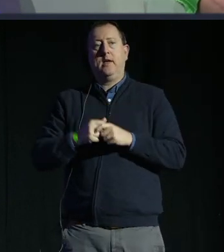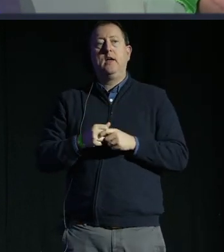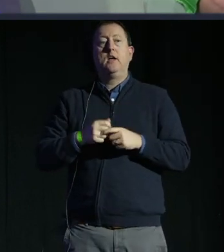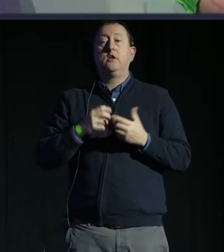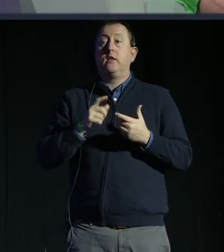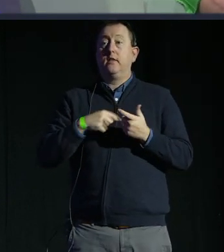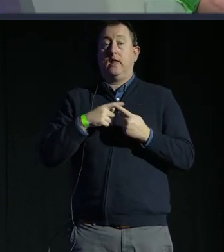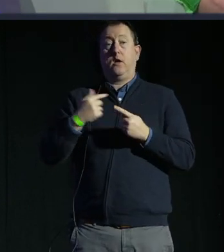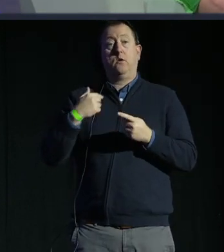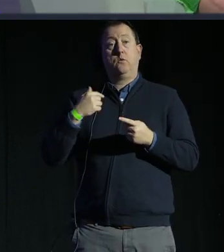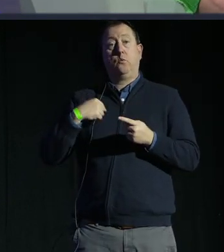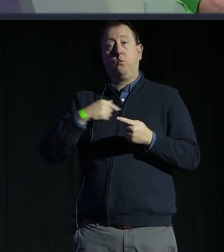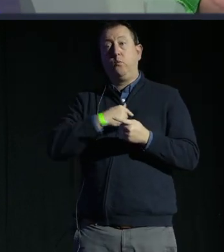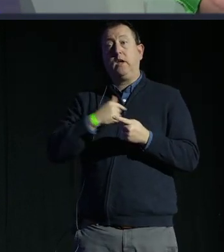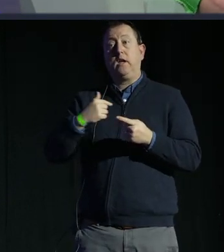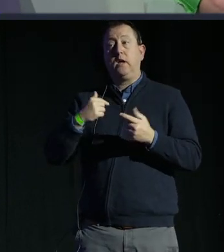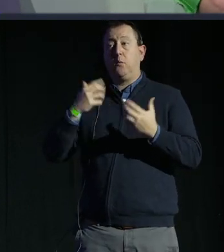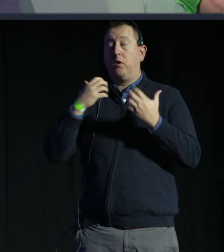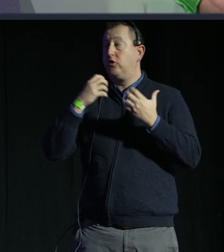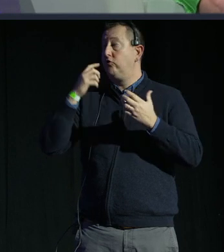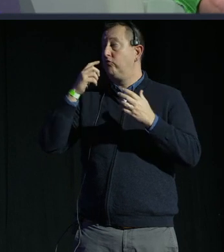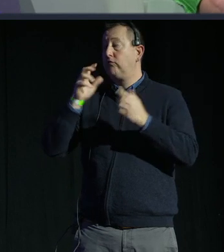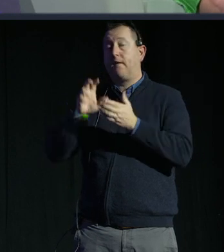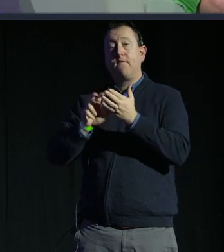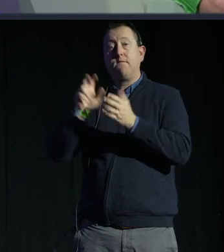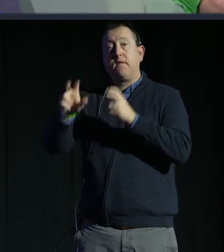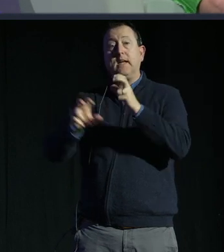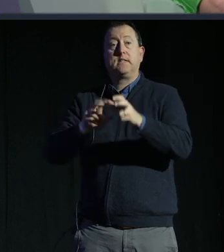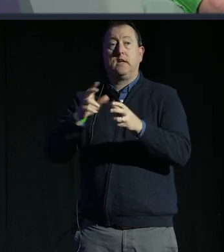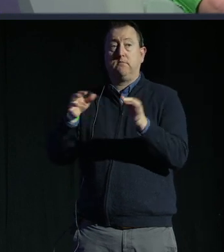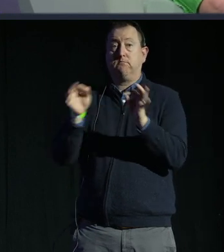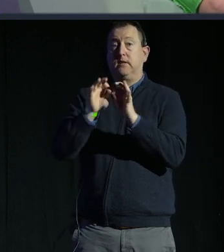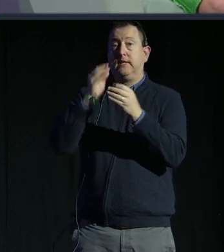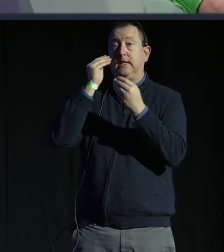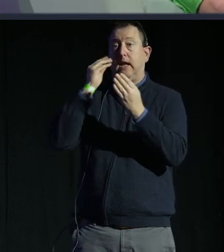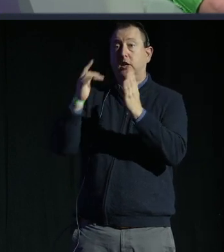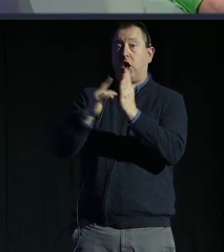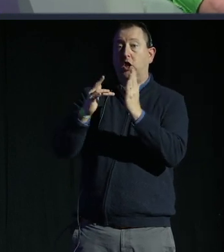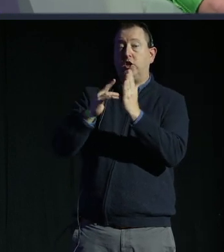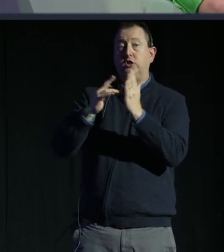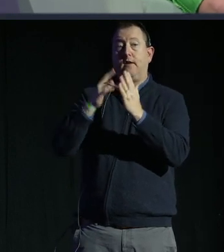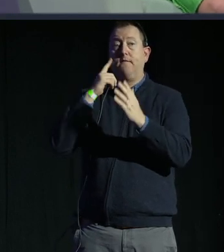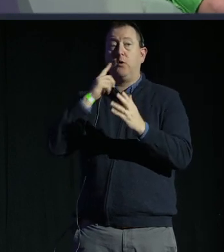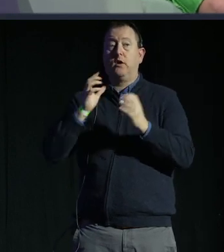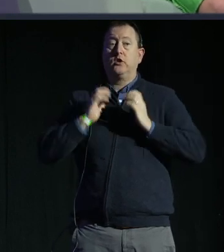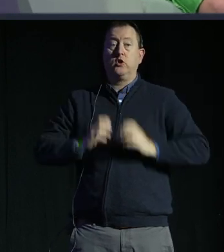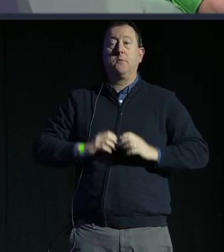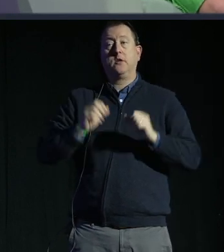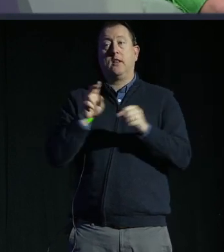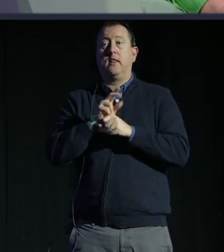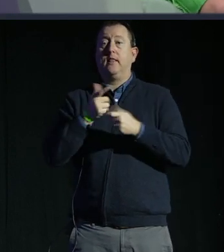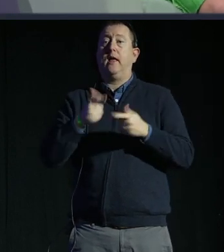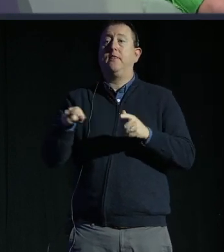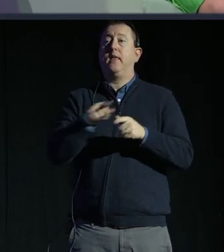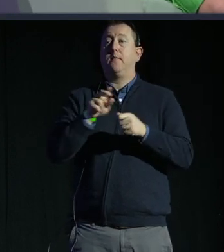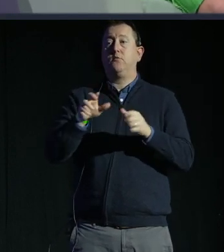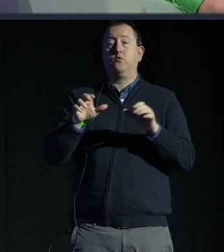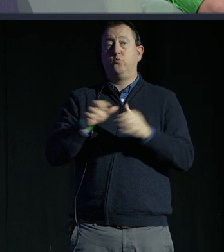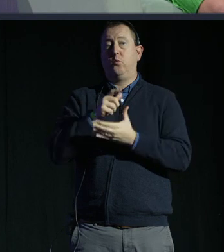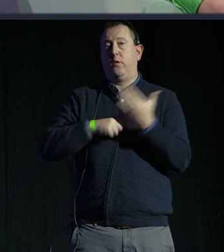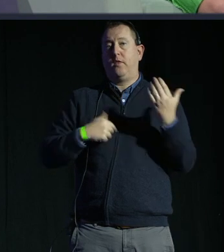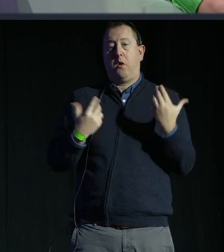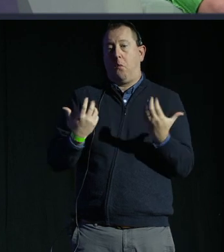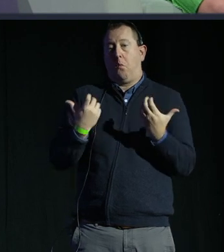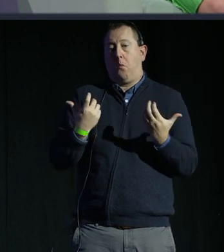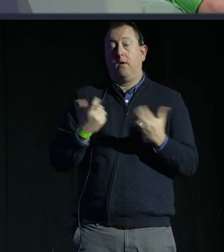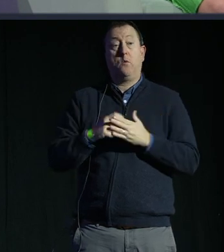going to invest in key technology for data consumers that lets them do what they need to do efficiently, effectively, whatever it is. When